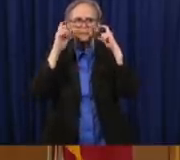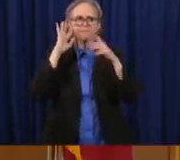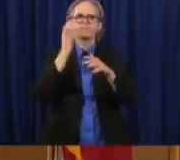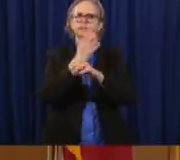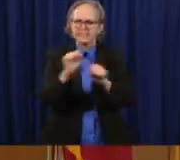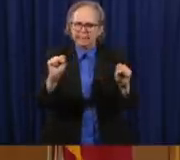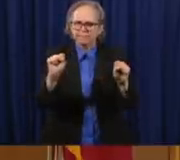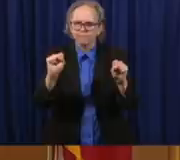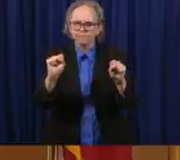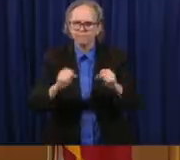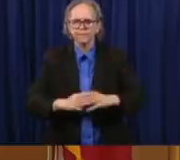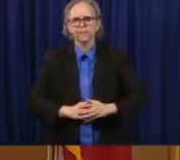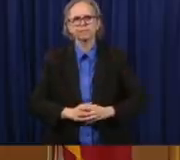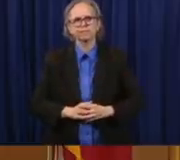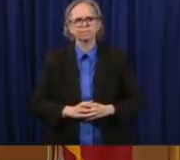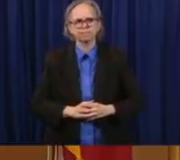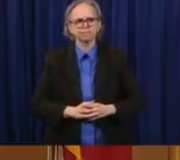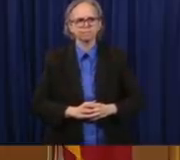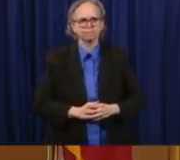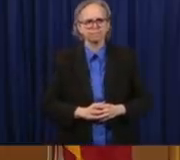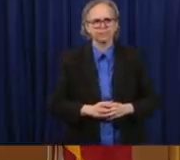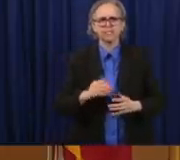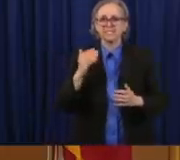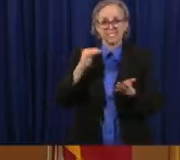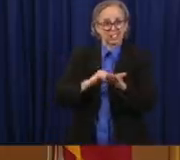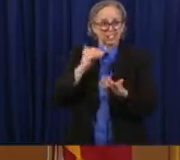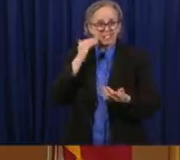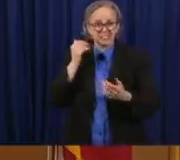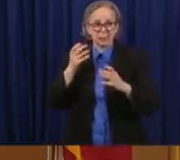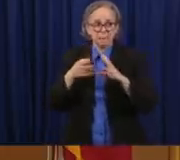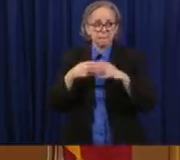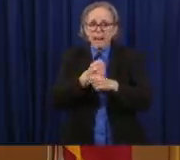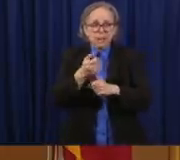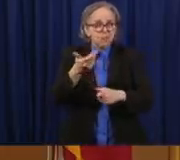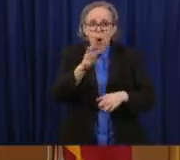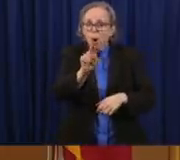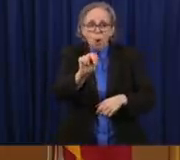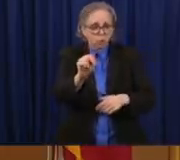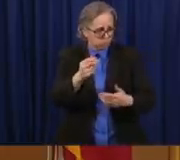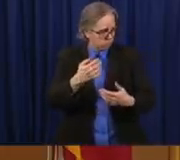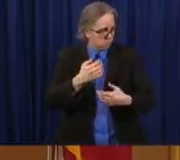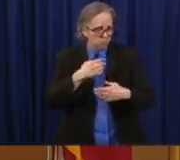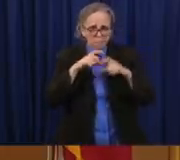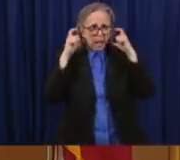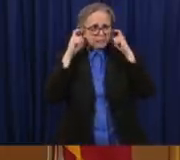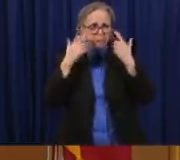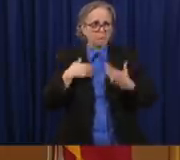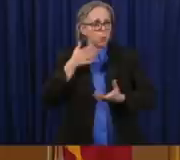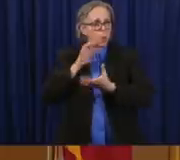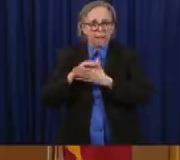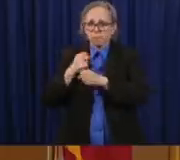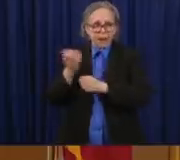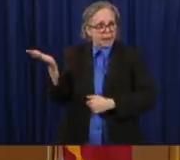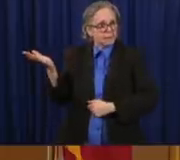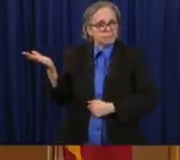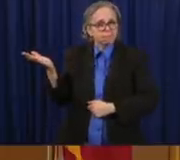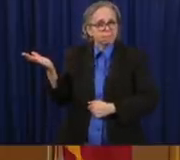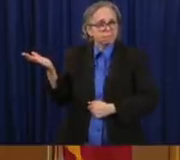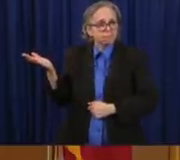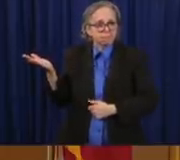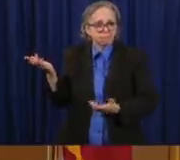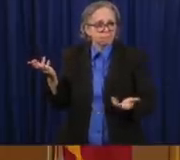demonstrated, you can make your own. This one was made by my wife, Fran, and she's made